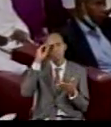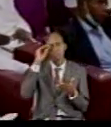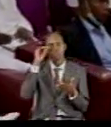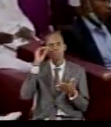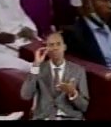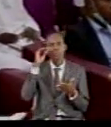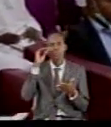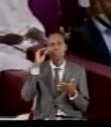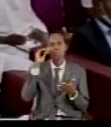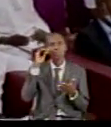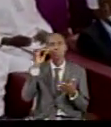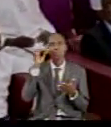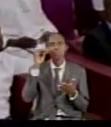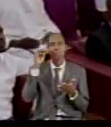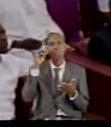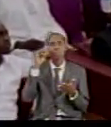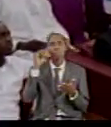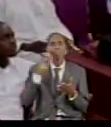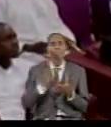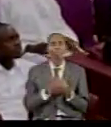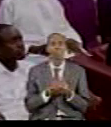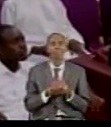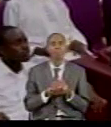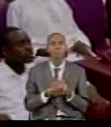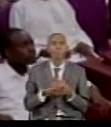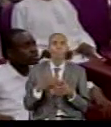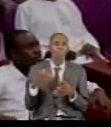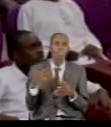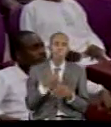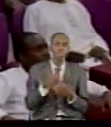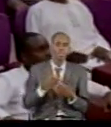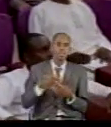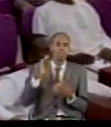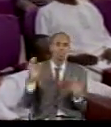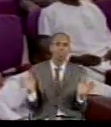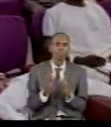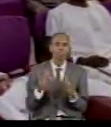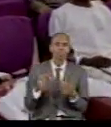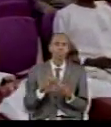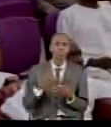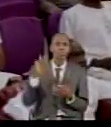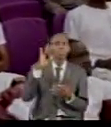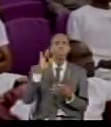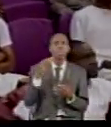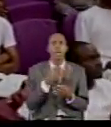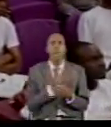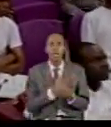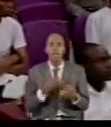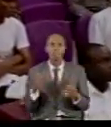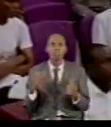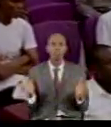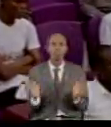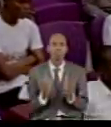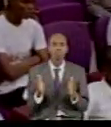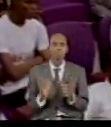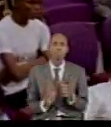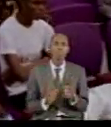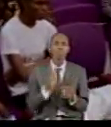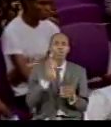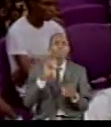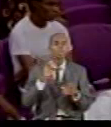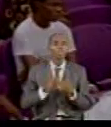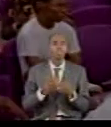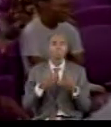their minds, their spirit, and they stirred them up in